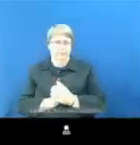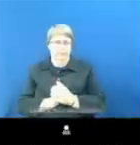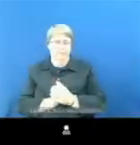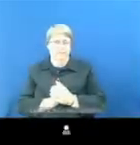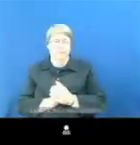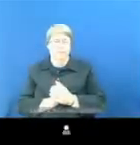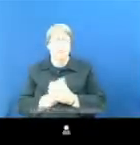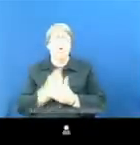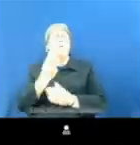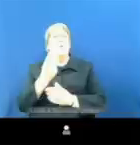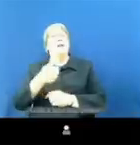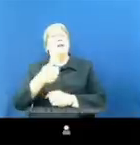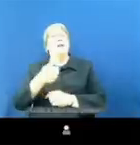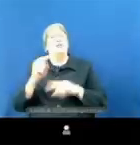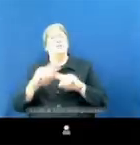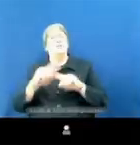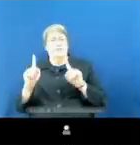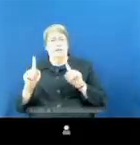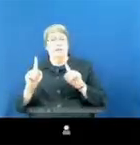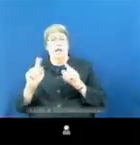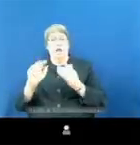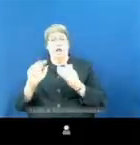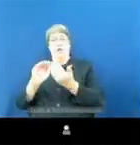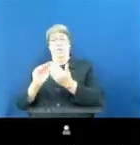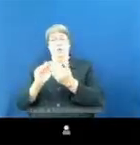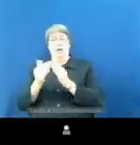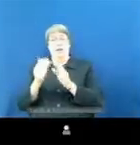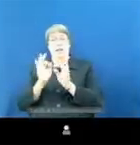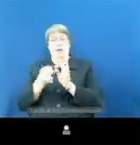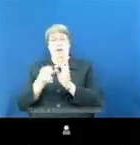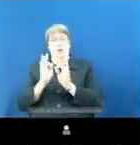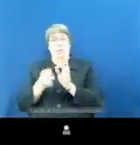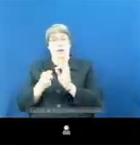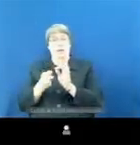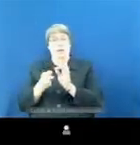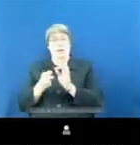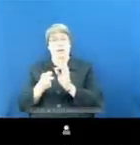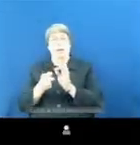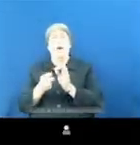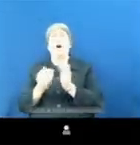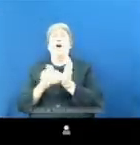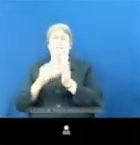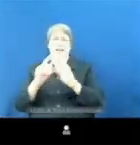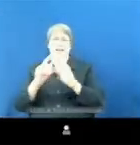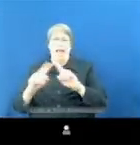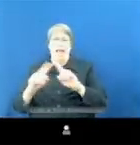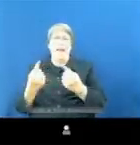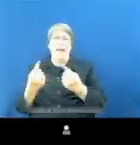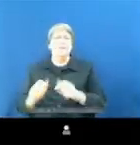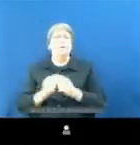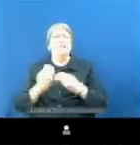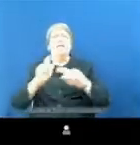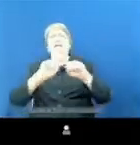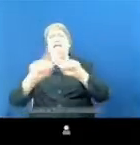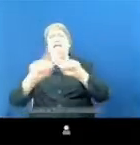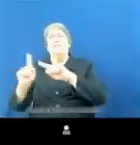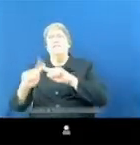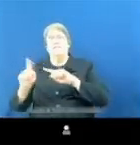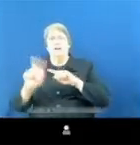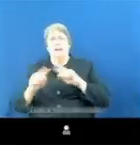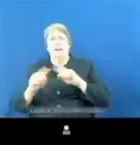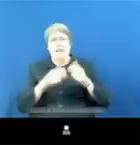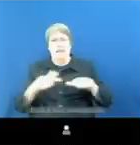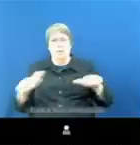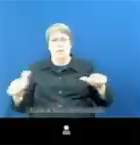One other difference is that community interpreting usually happens in many different languages, whereas diplomatic or